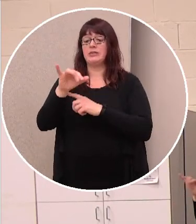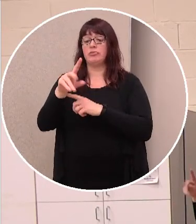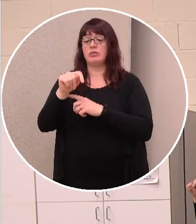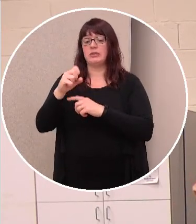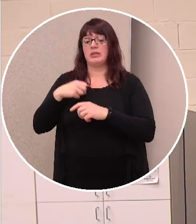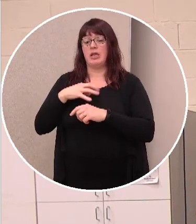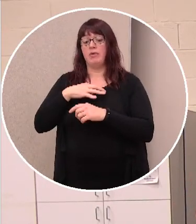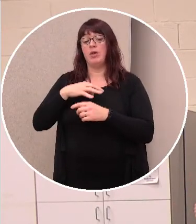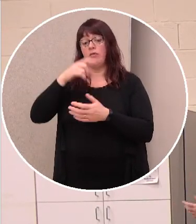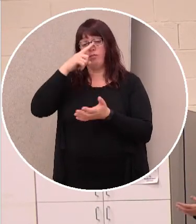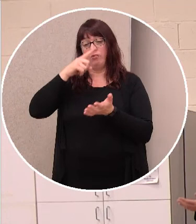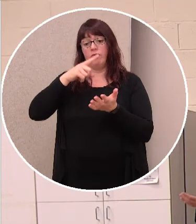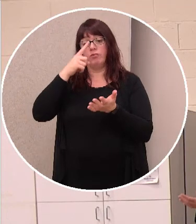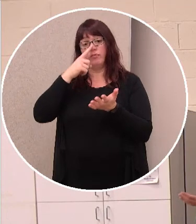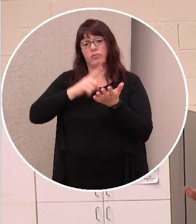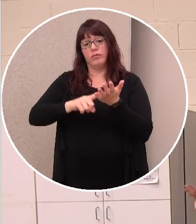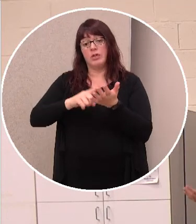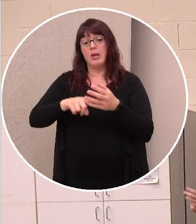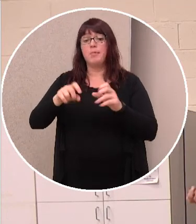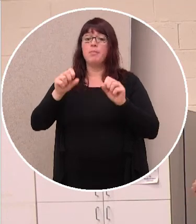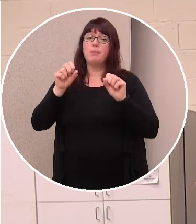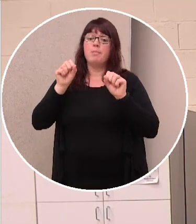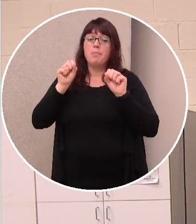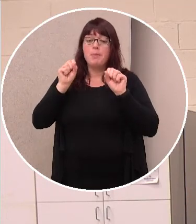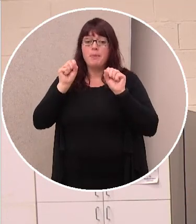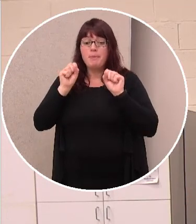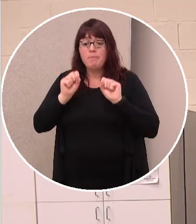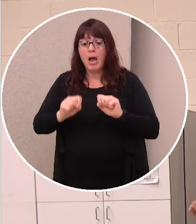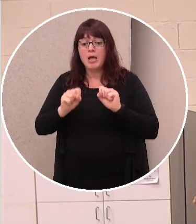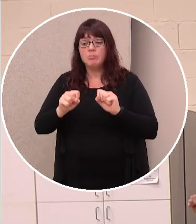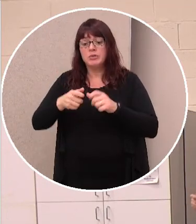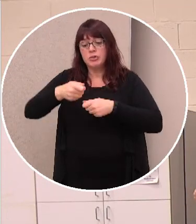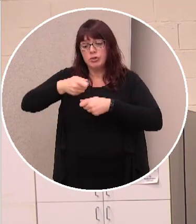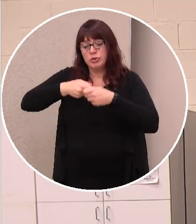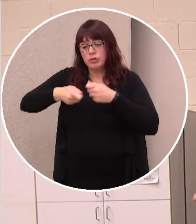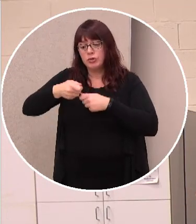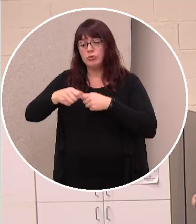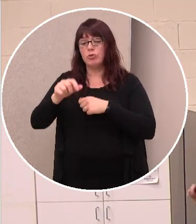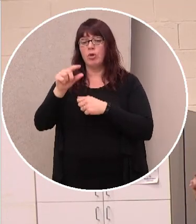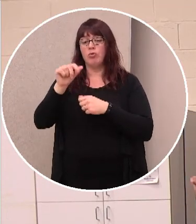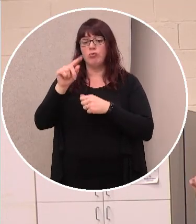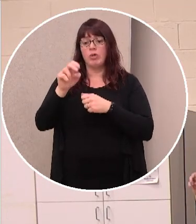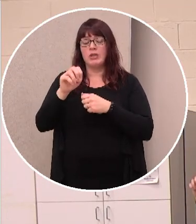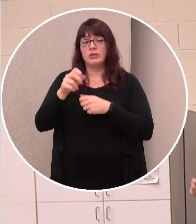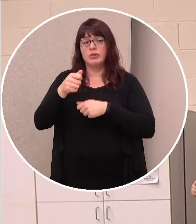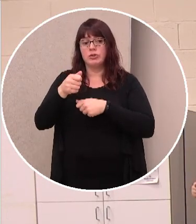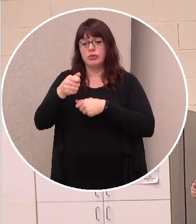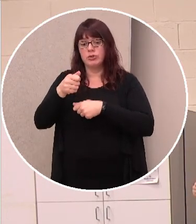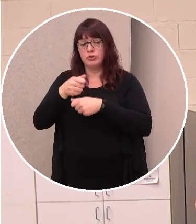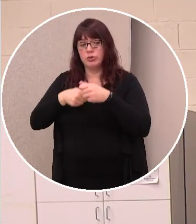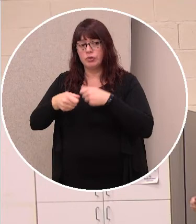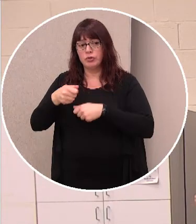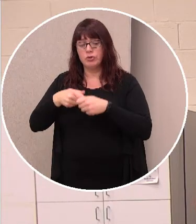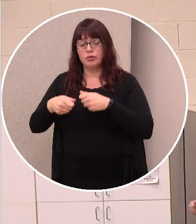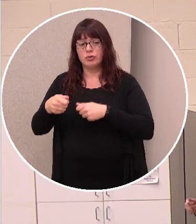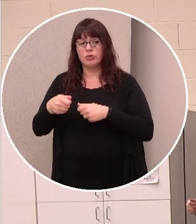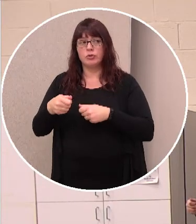school reviews for potential catchment realignment, grade level reconfiguration. Can I just stop for 1